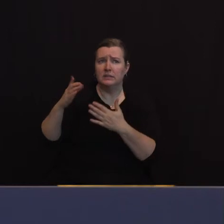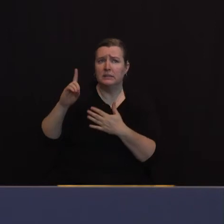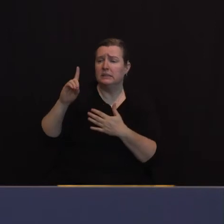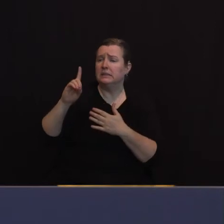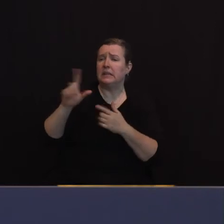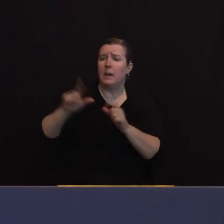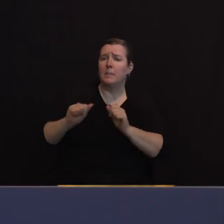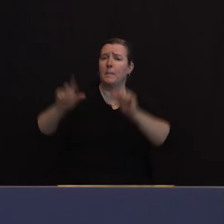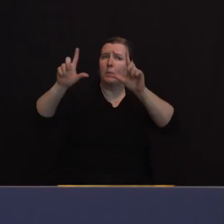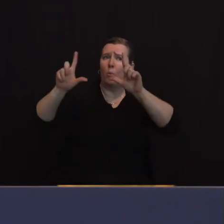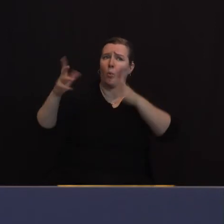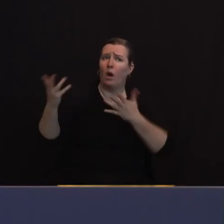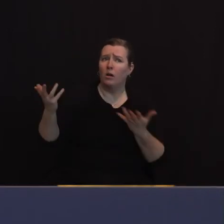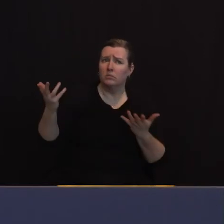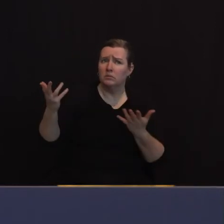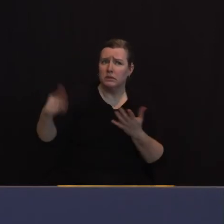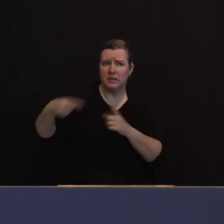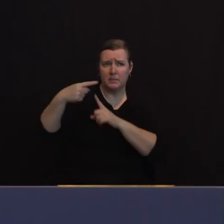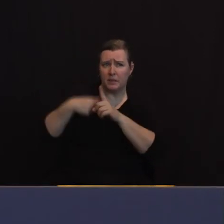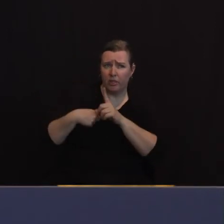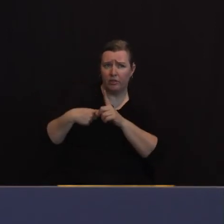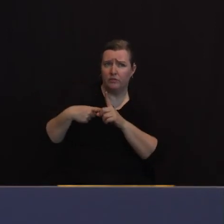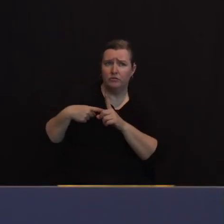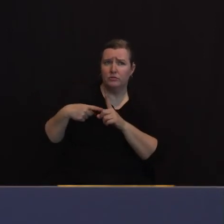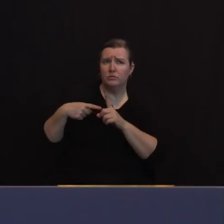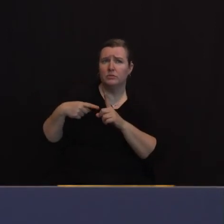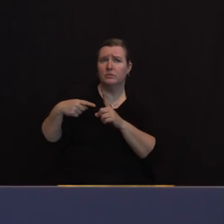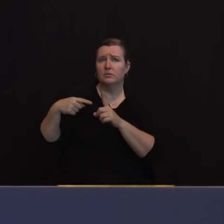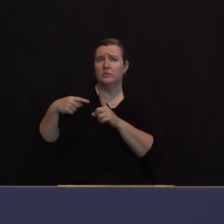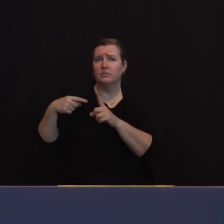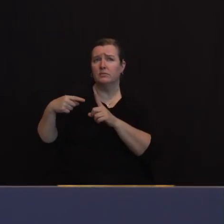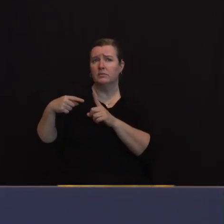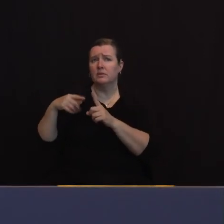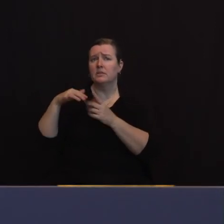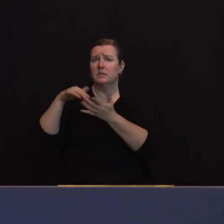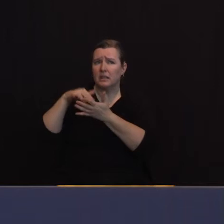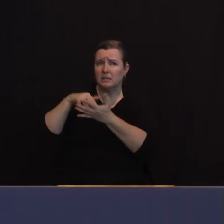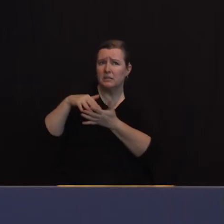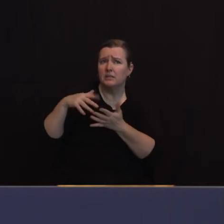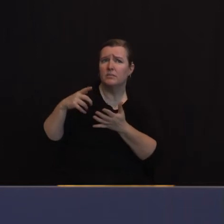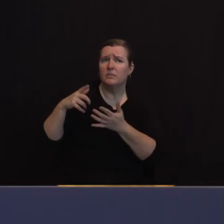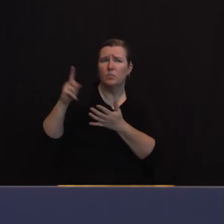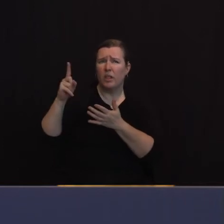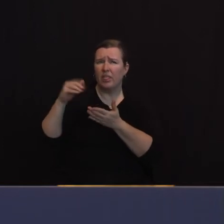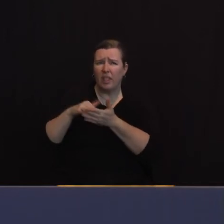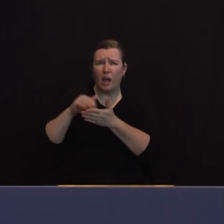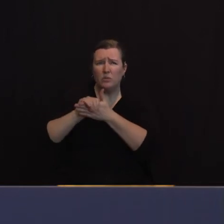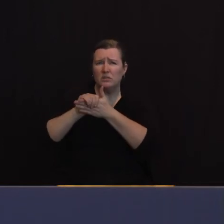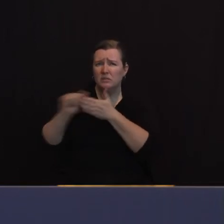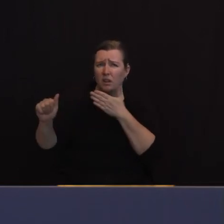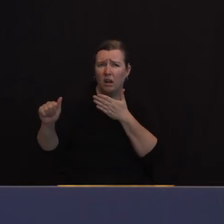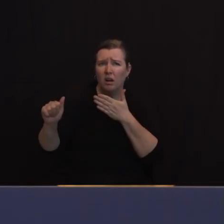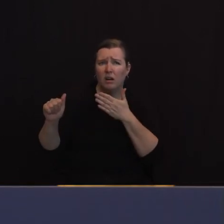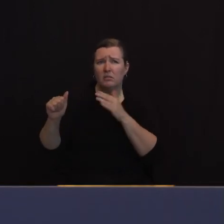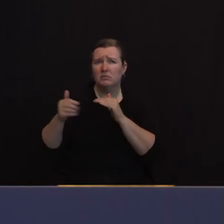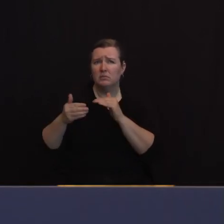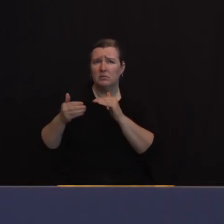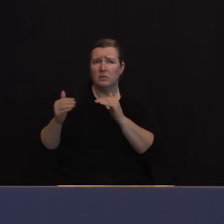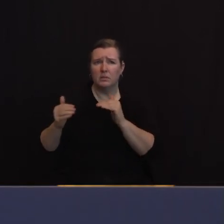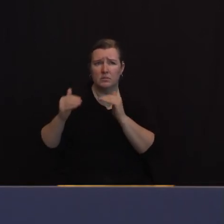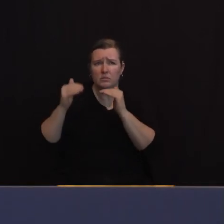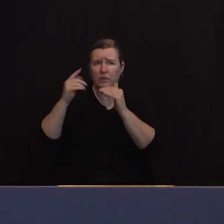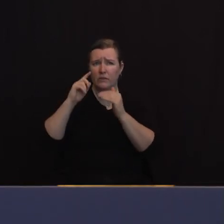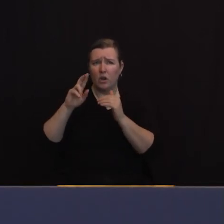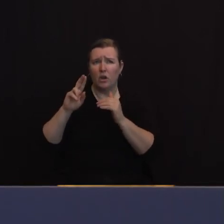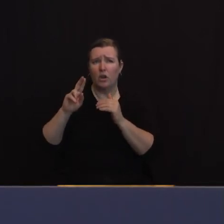that every $1,000 spent on tuition aid grants boosts graduation at state colleges by 2.6 points, why are you not providing more